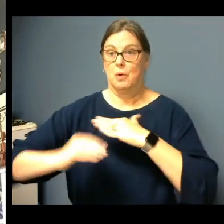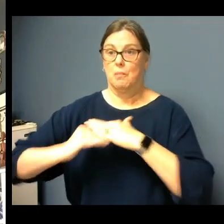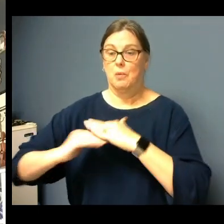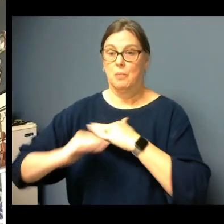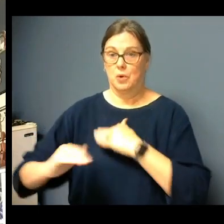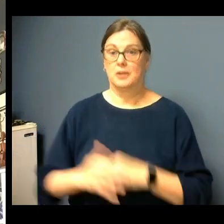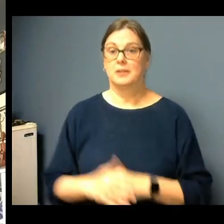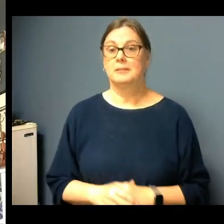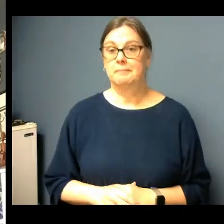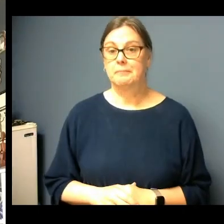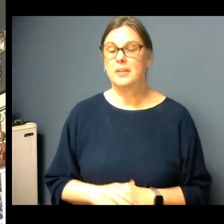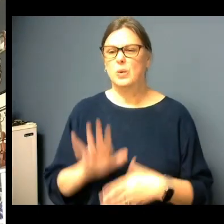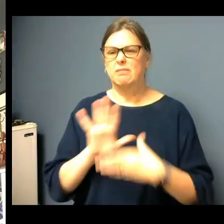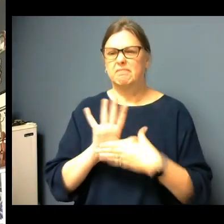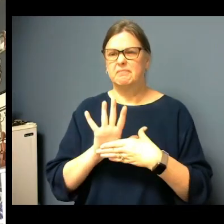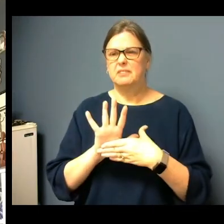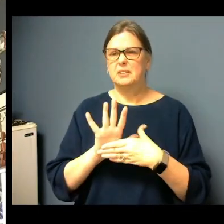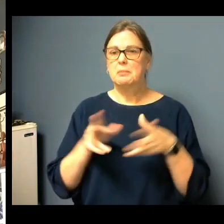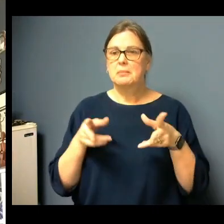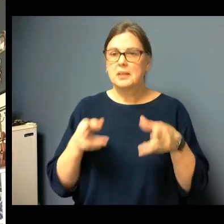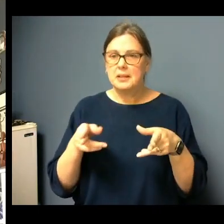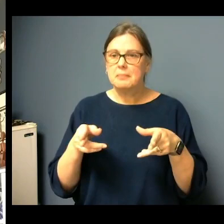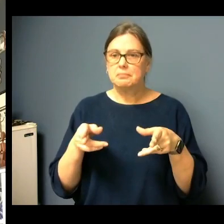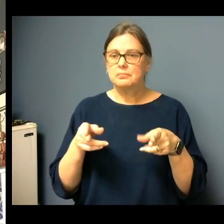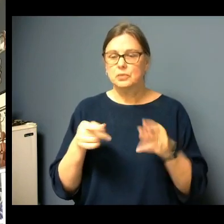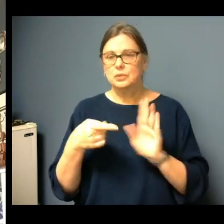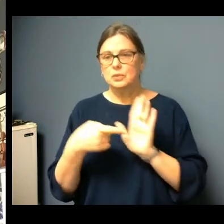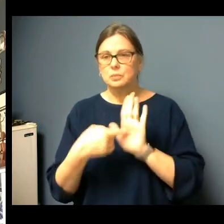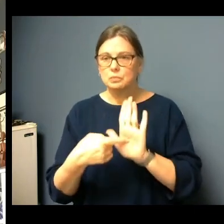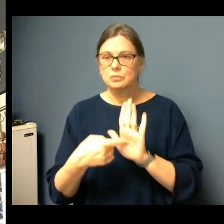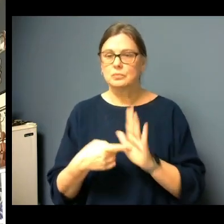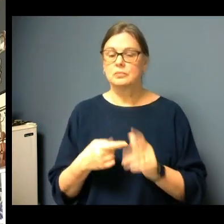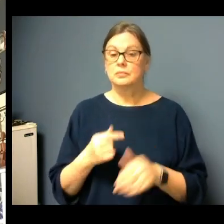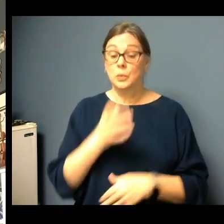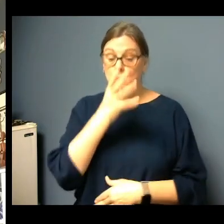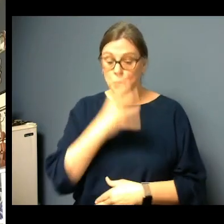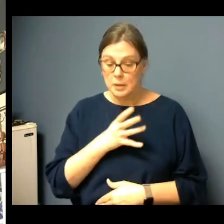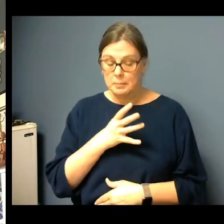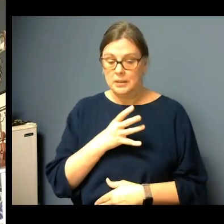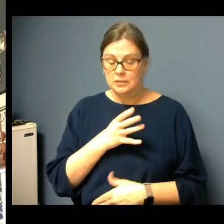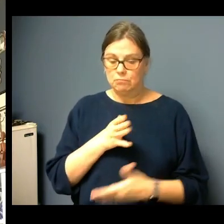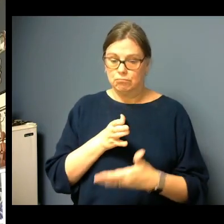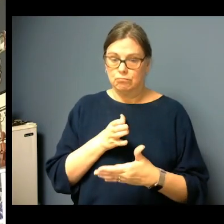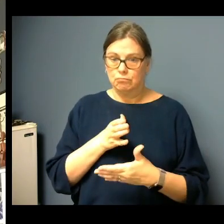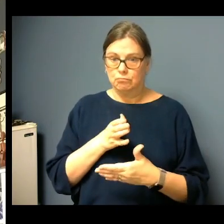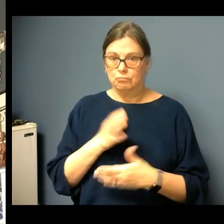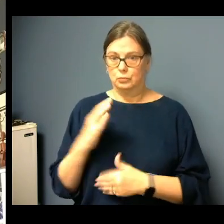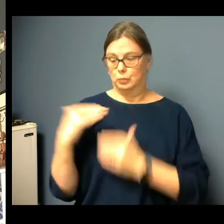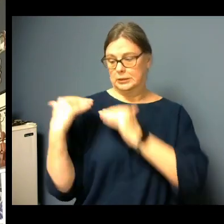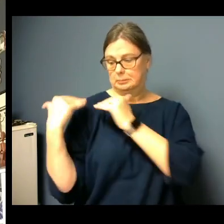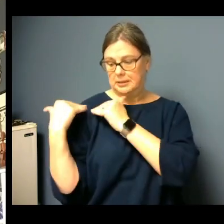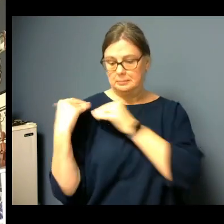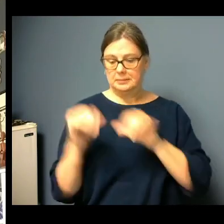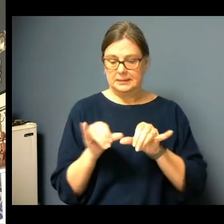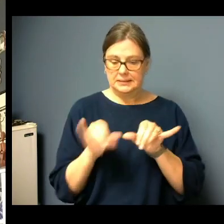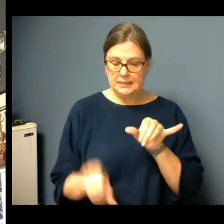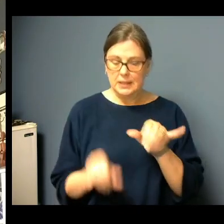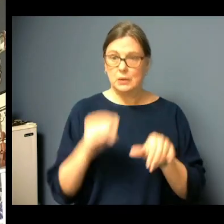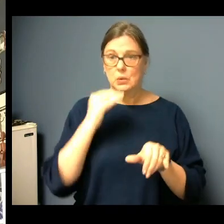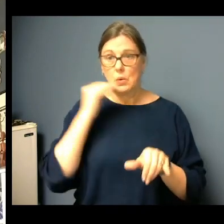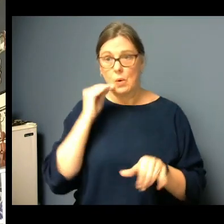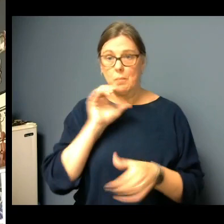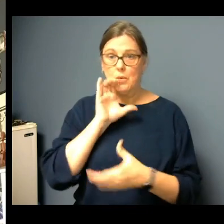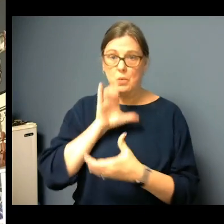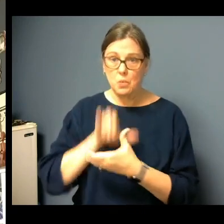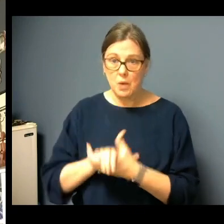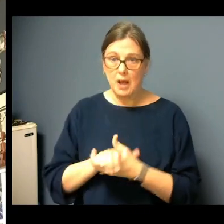period where women are supposed to be in the home, their job is to be a wife, their job is to be a mother. It comes from this idea that